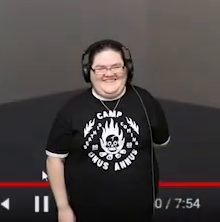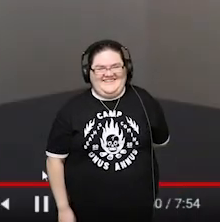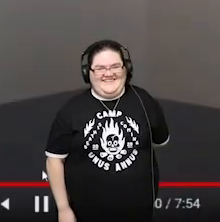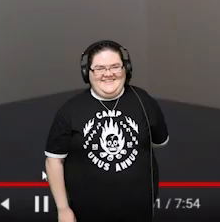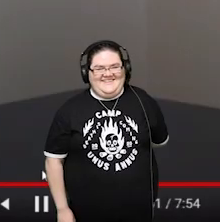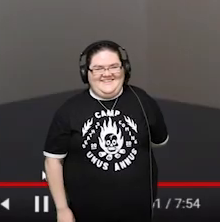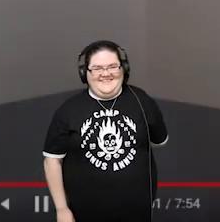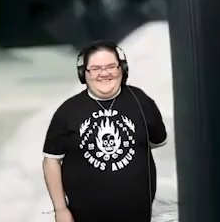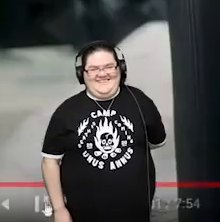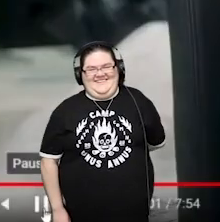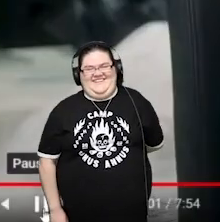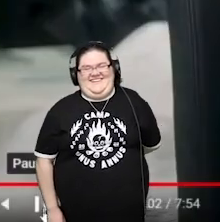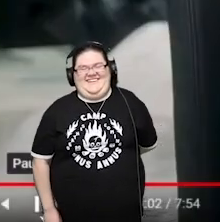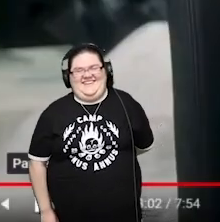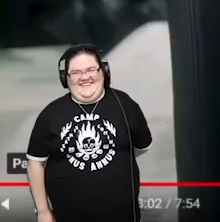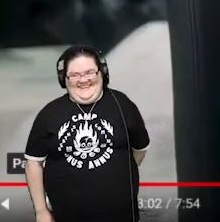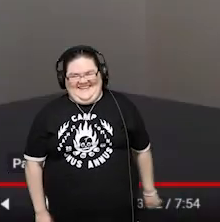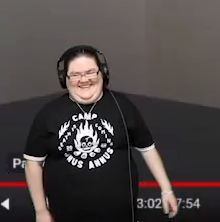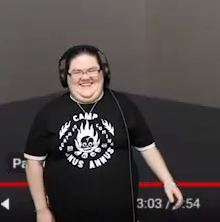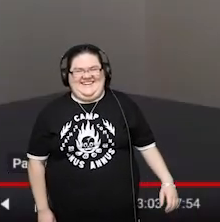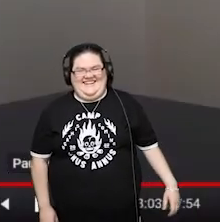A parallelo fan.